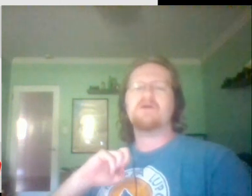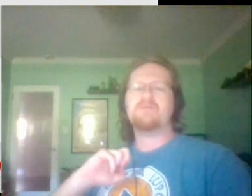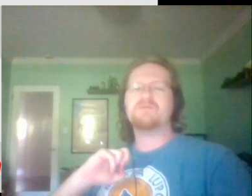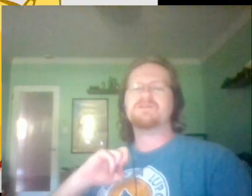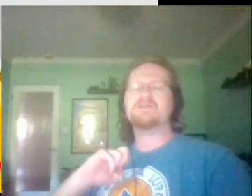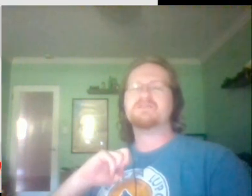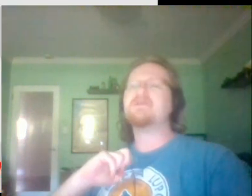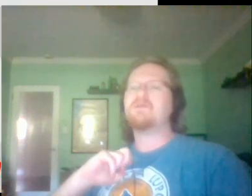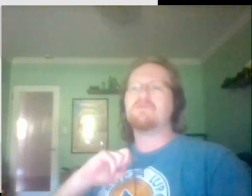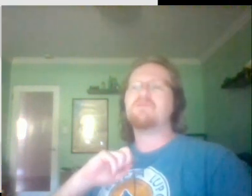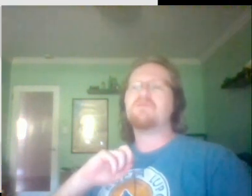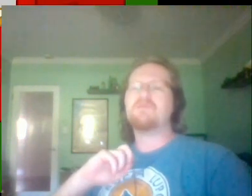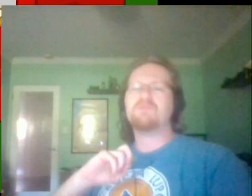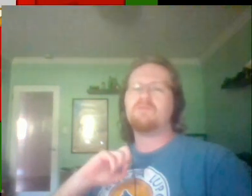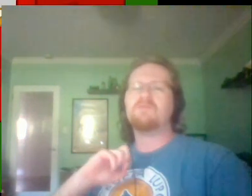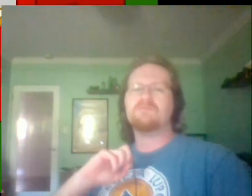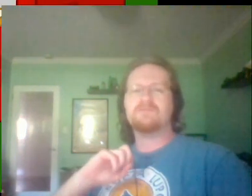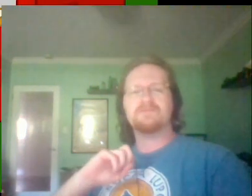sudden